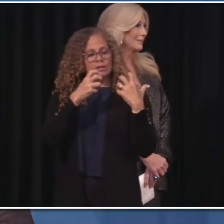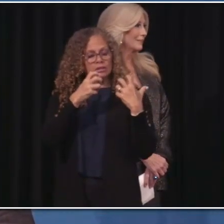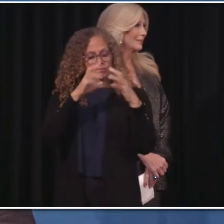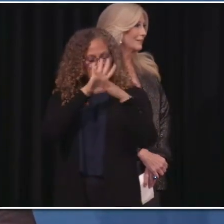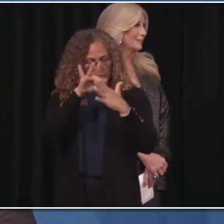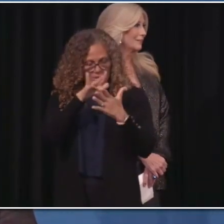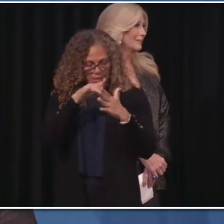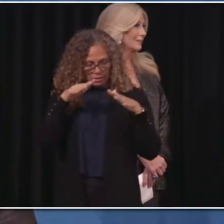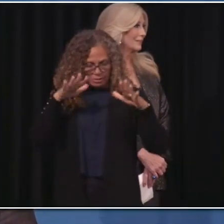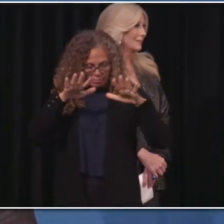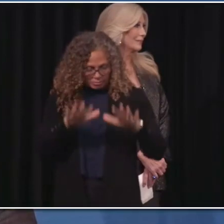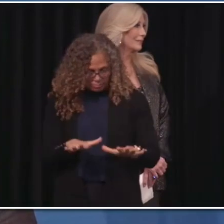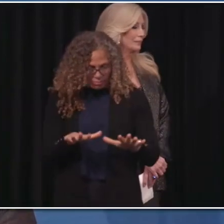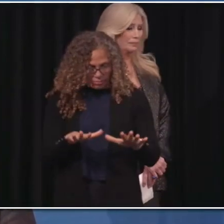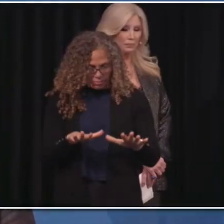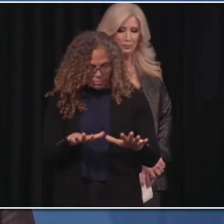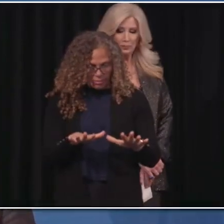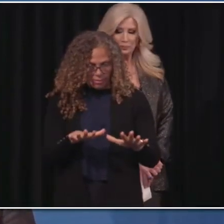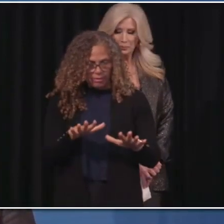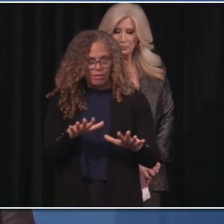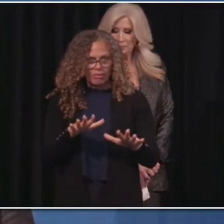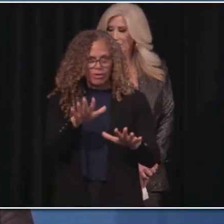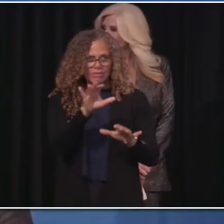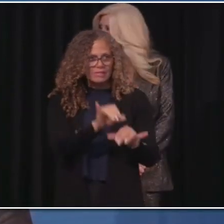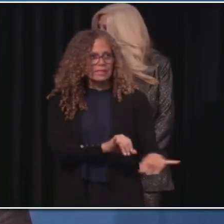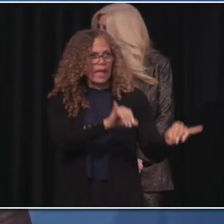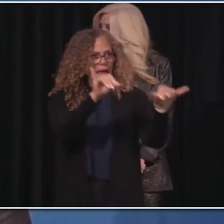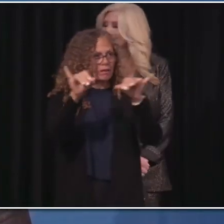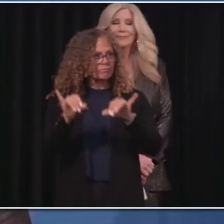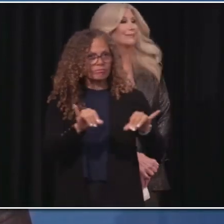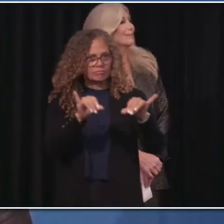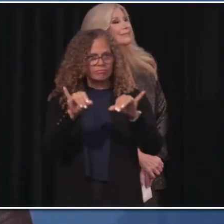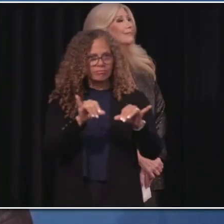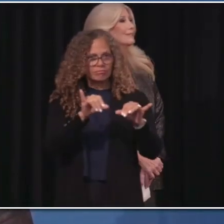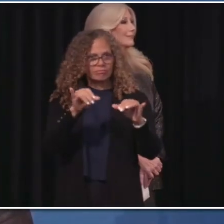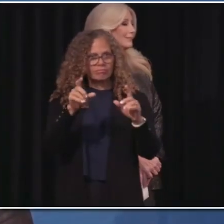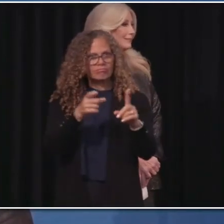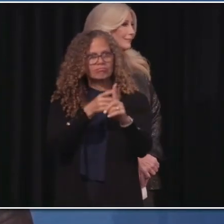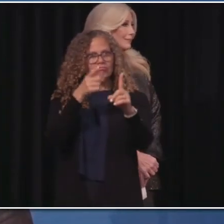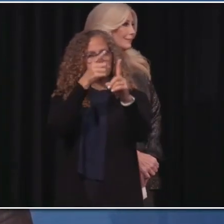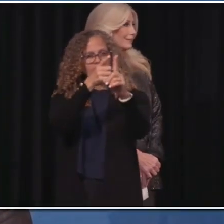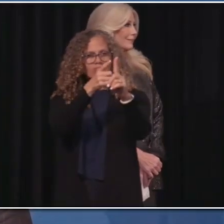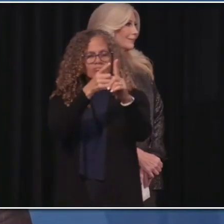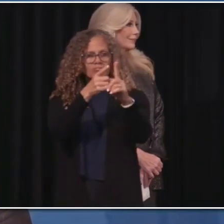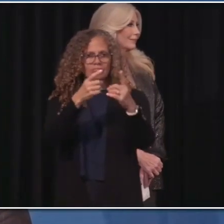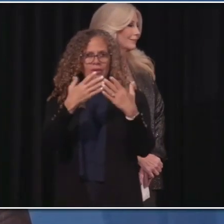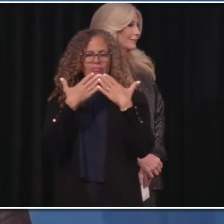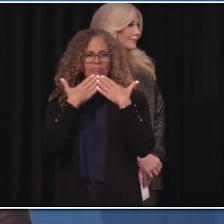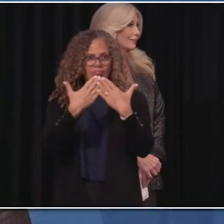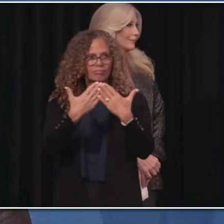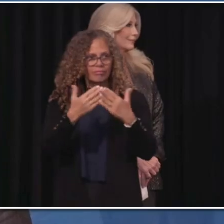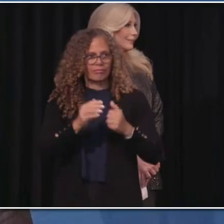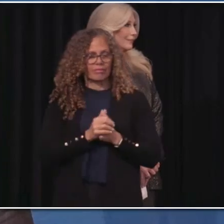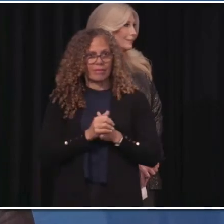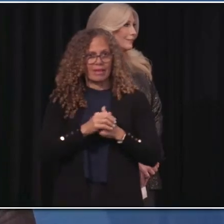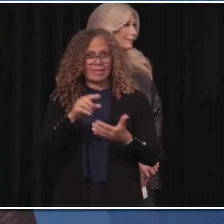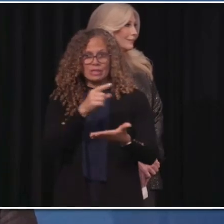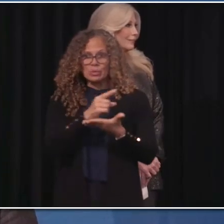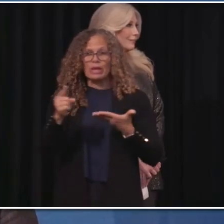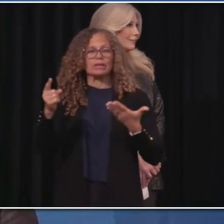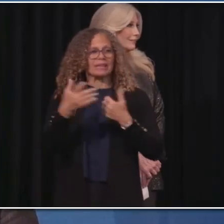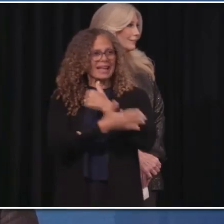purpose and gratitude. This week, communities across our county, the